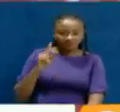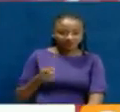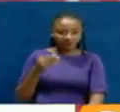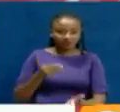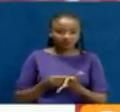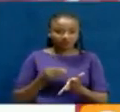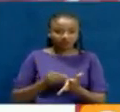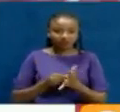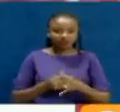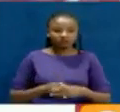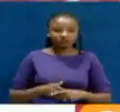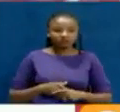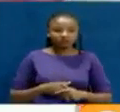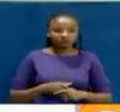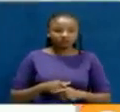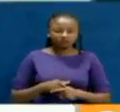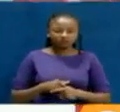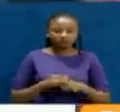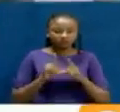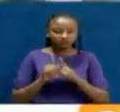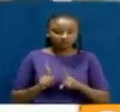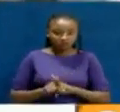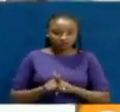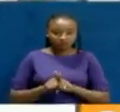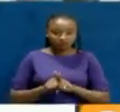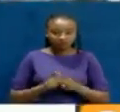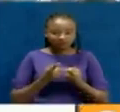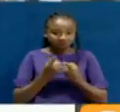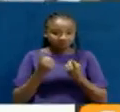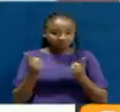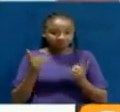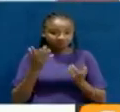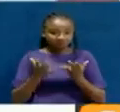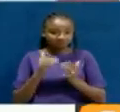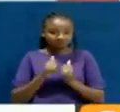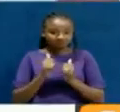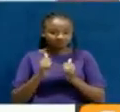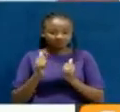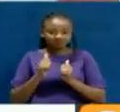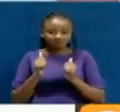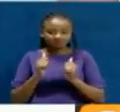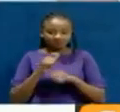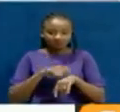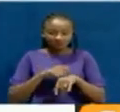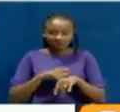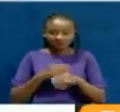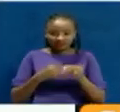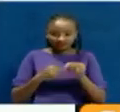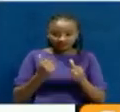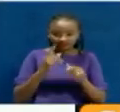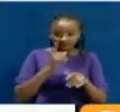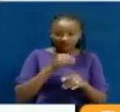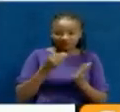representing the insured deposits cover, while the balance alongside creditors' claims will be paid at the culmination of the liquidation process. At the same